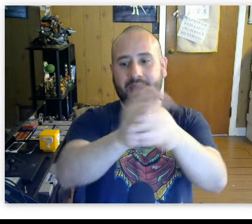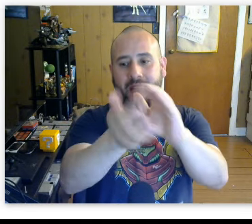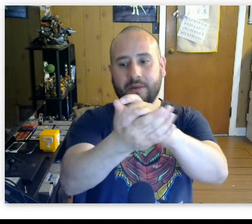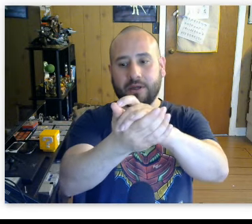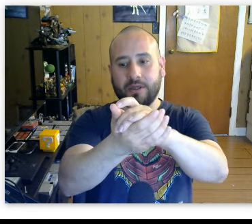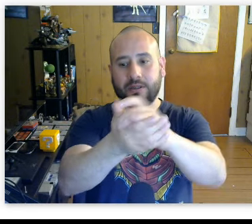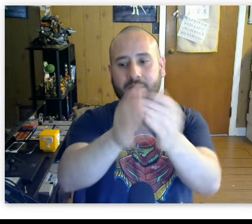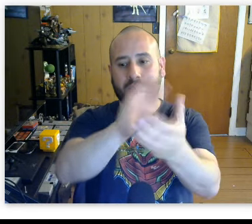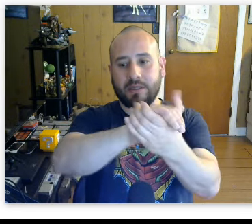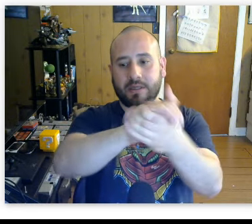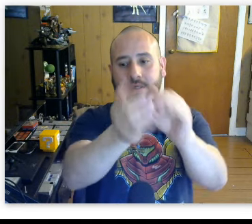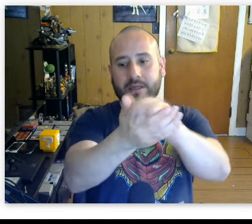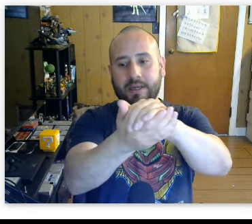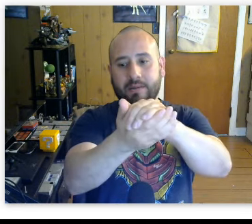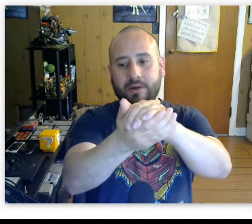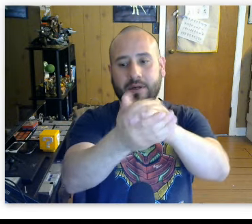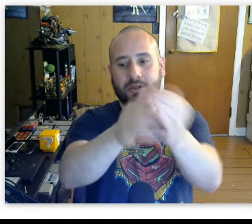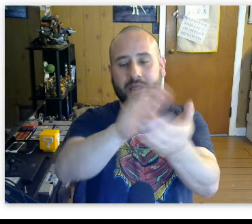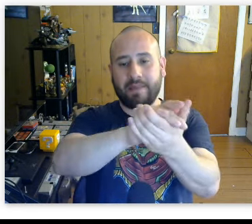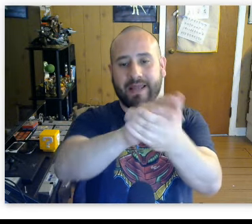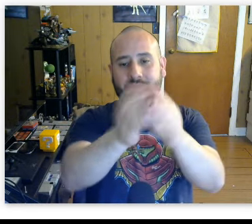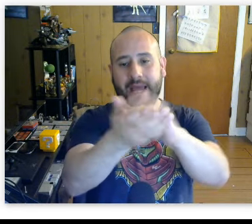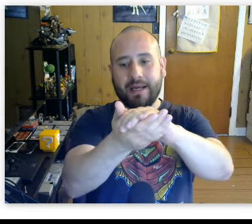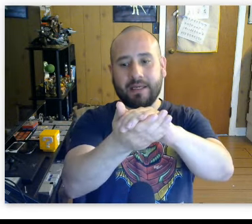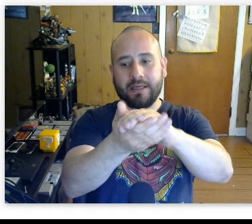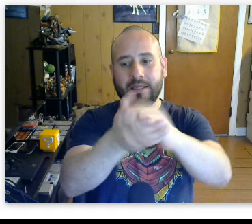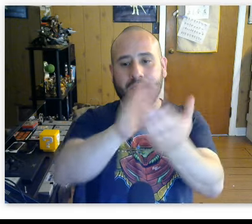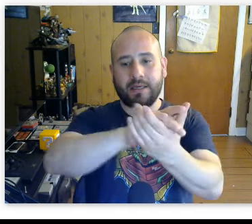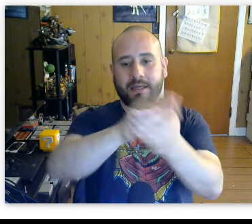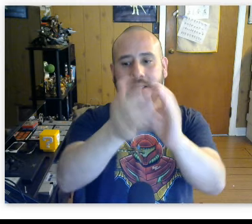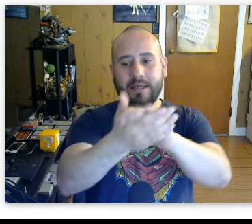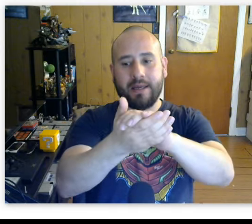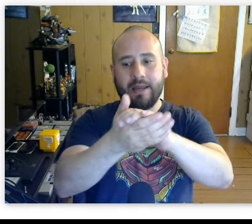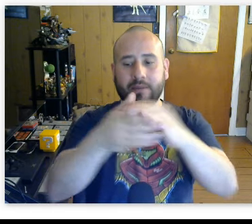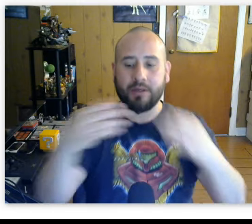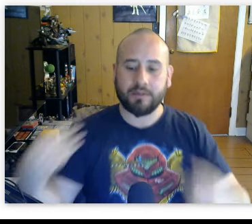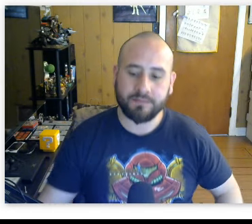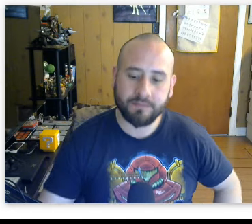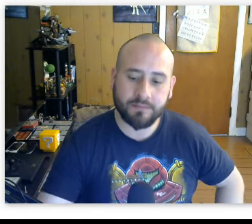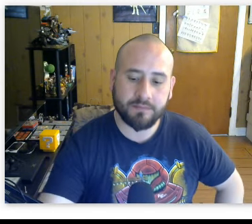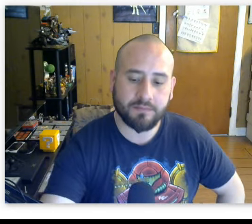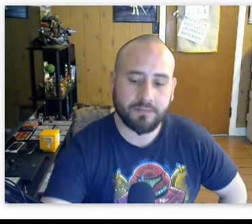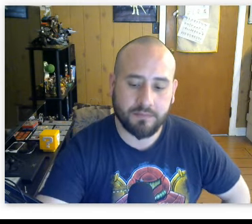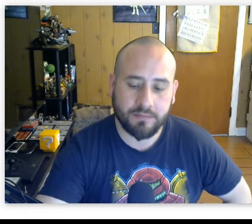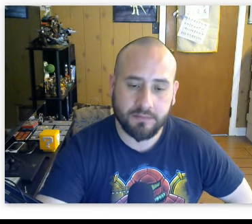of the hamburger. Hamburger. You're like making the patty. Hamburger.